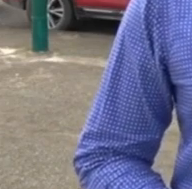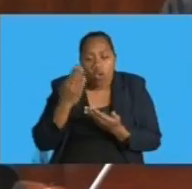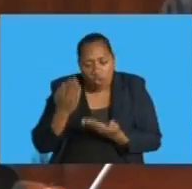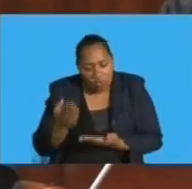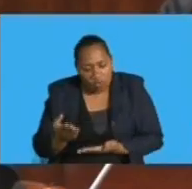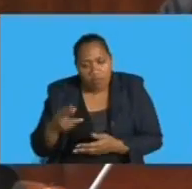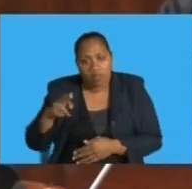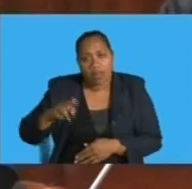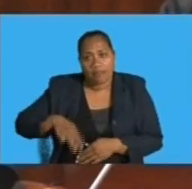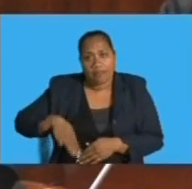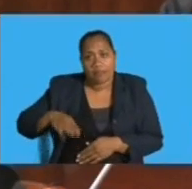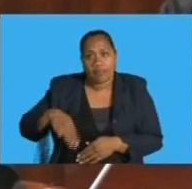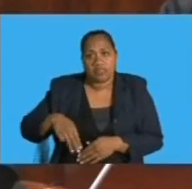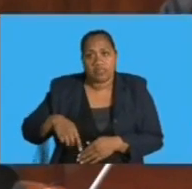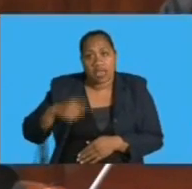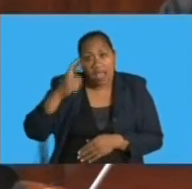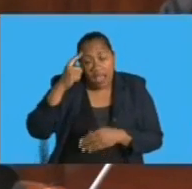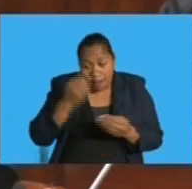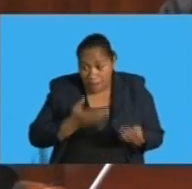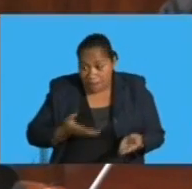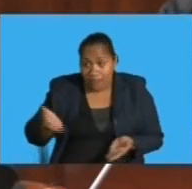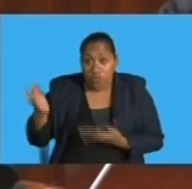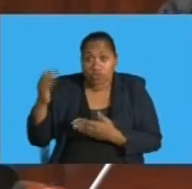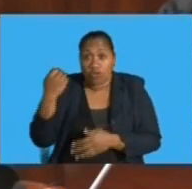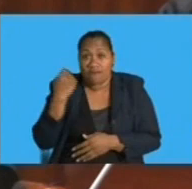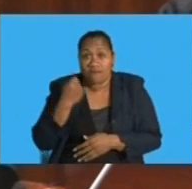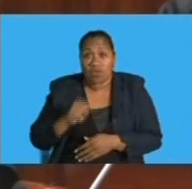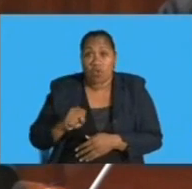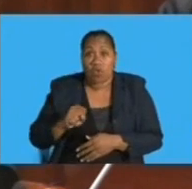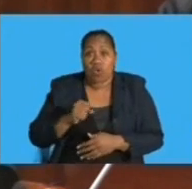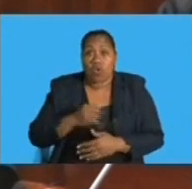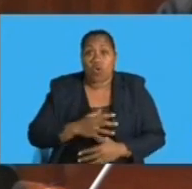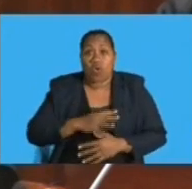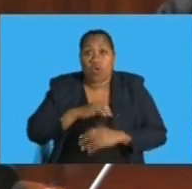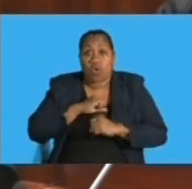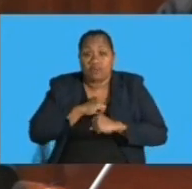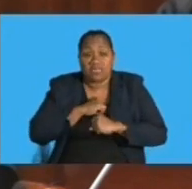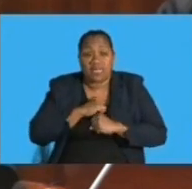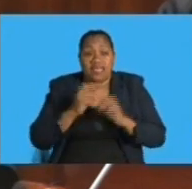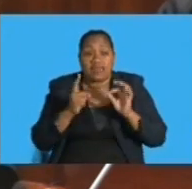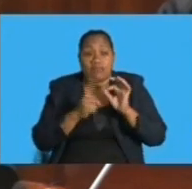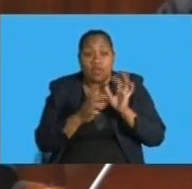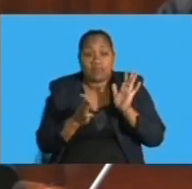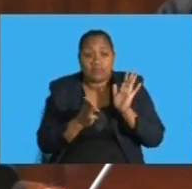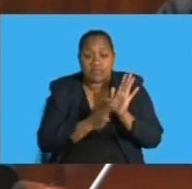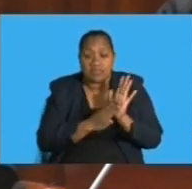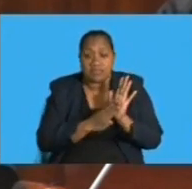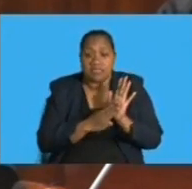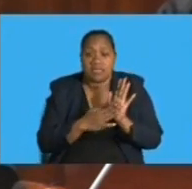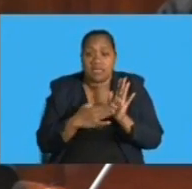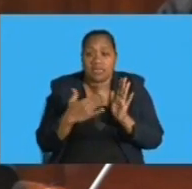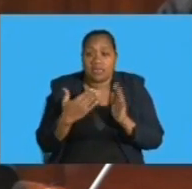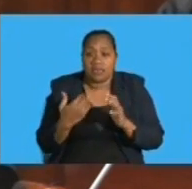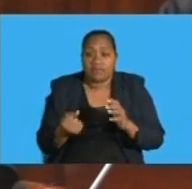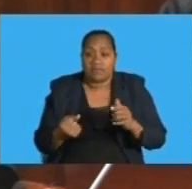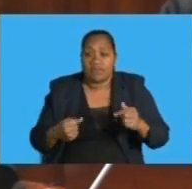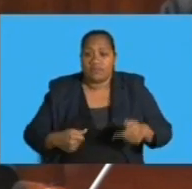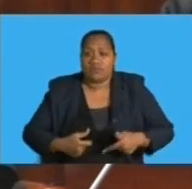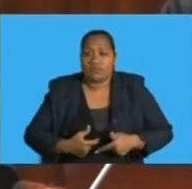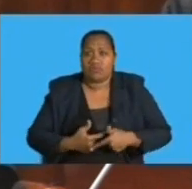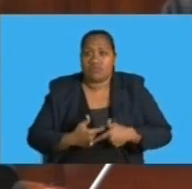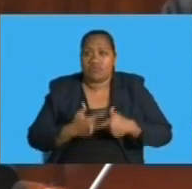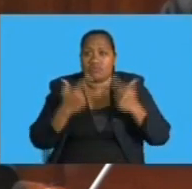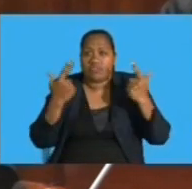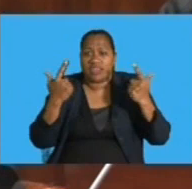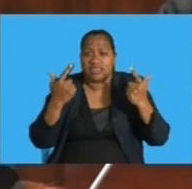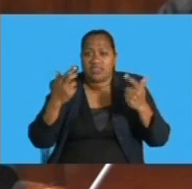matters. A motion of no confidence in the Prime Minister has grave consequences and should not